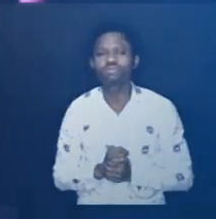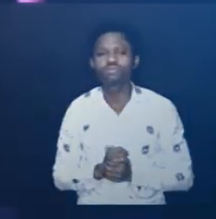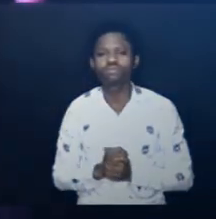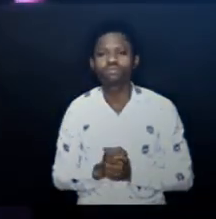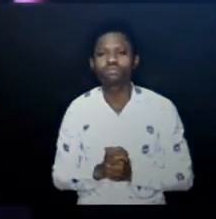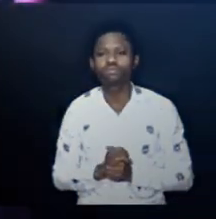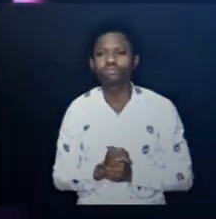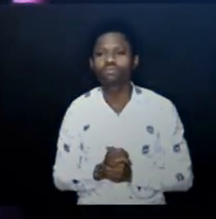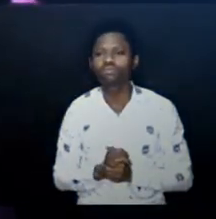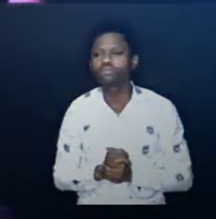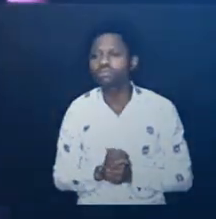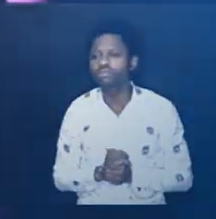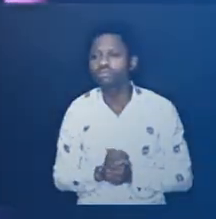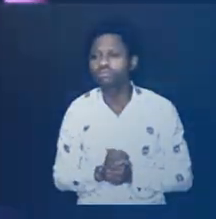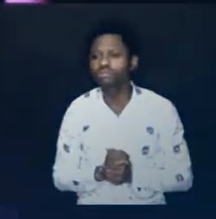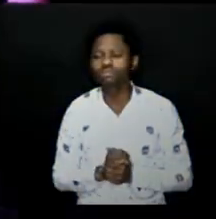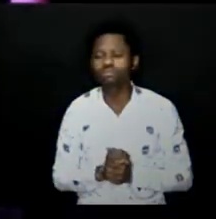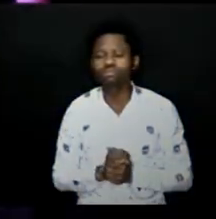Now